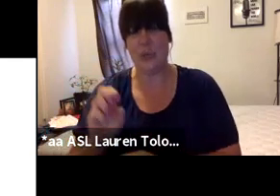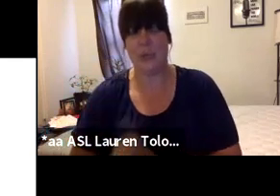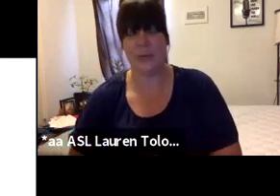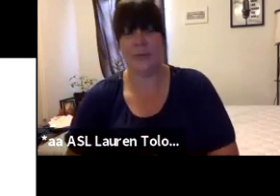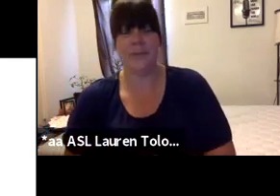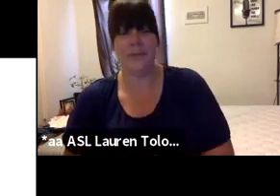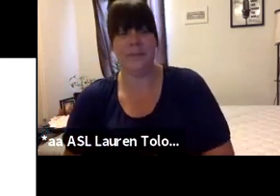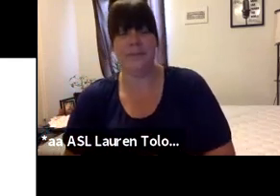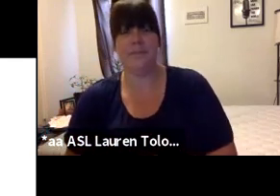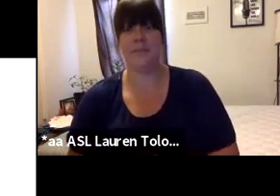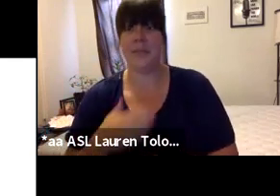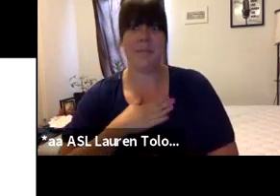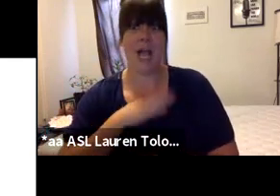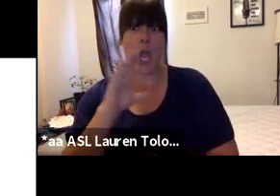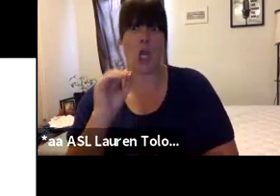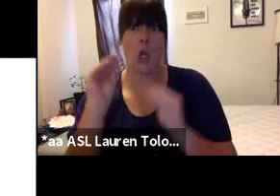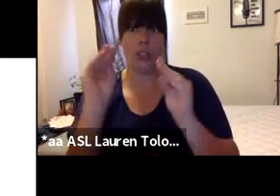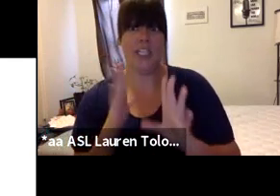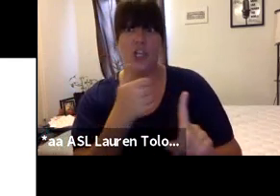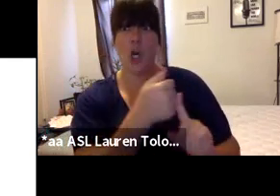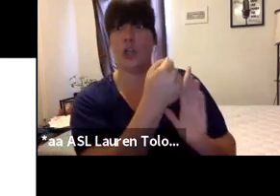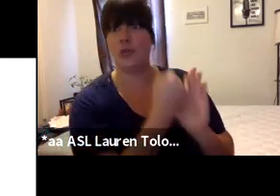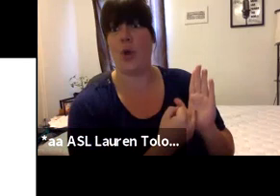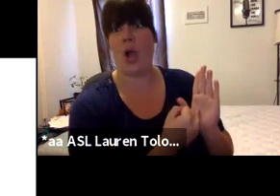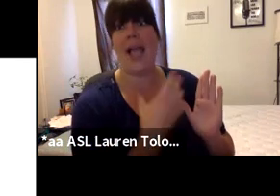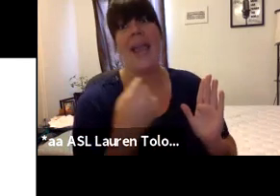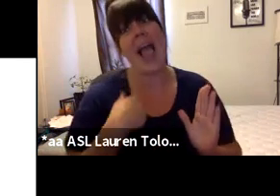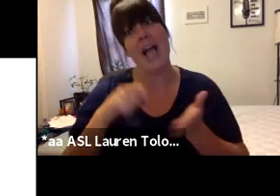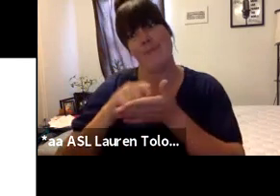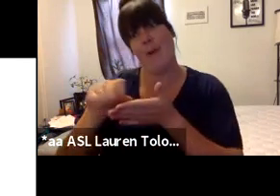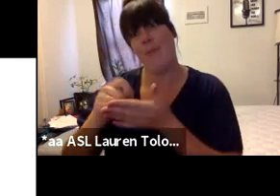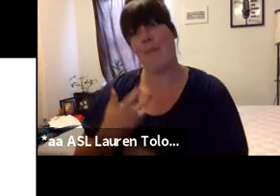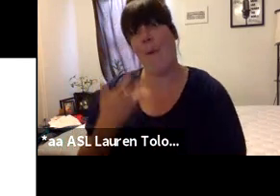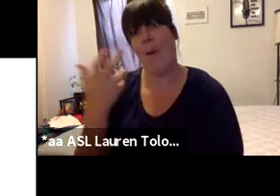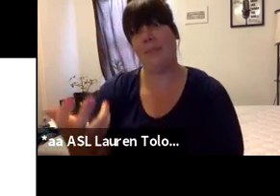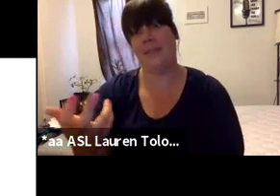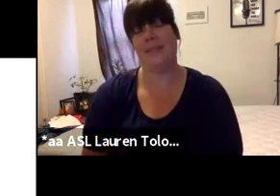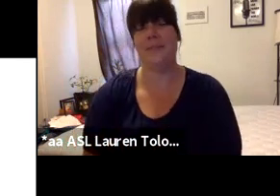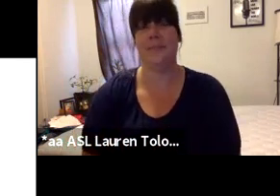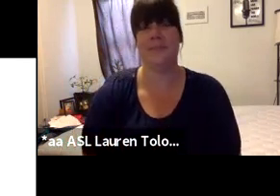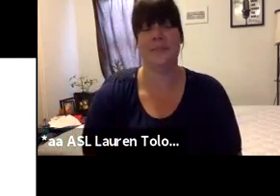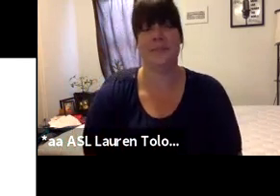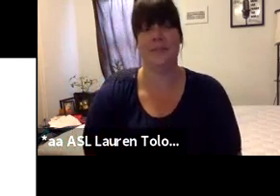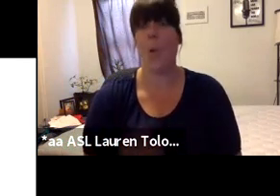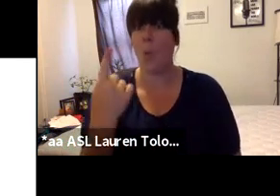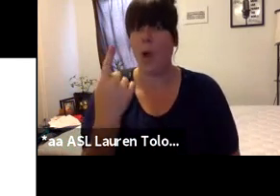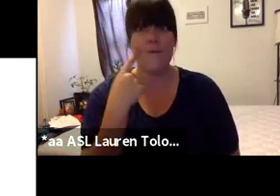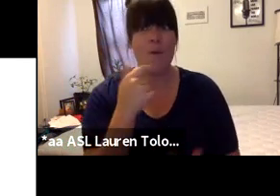My co-teacher did the drawings and I wrote the poems. For each of our students in our